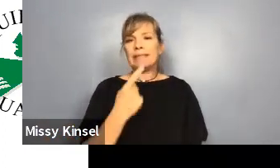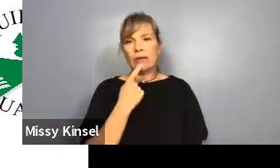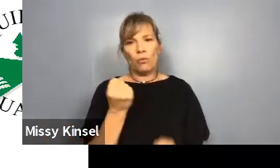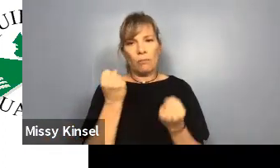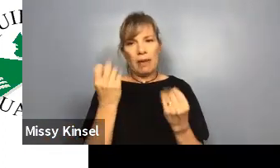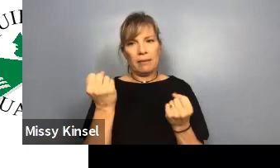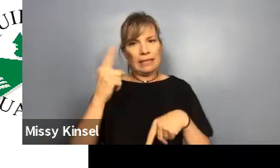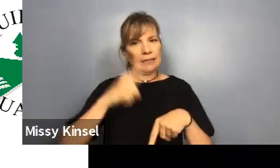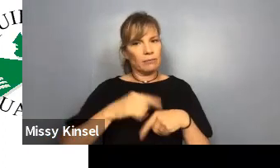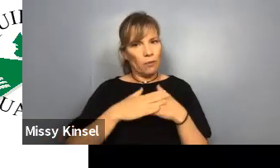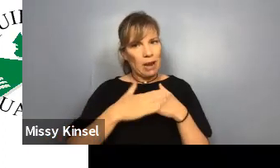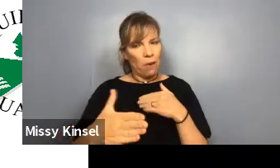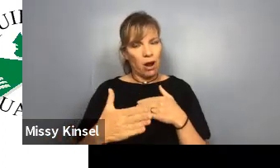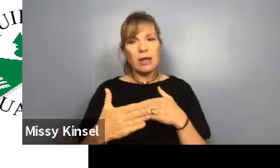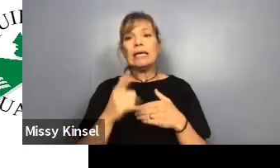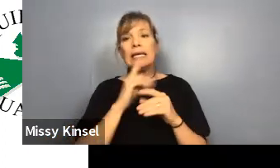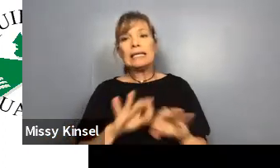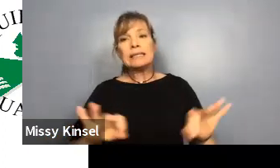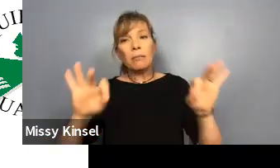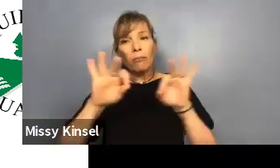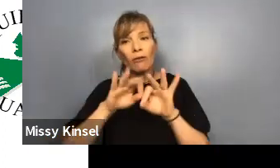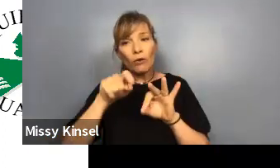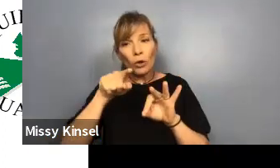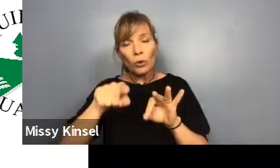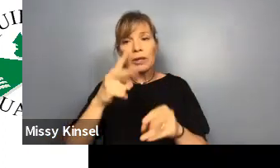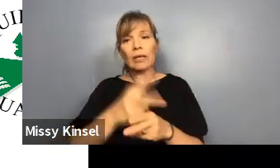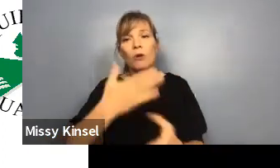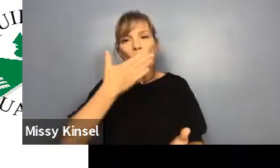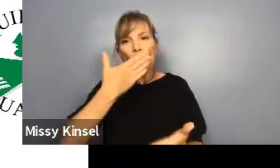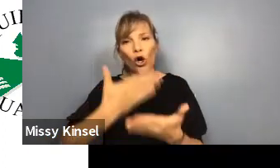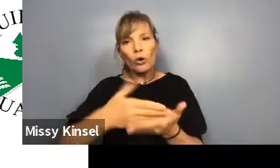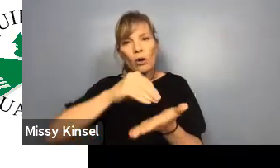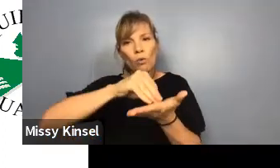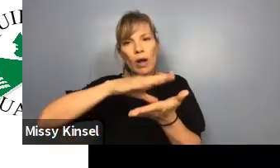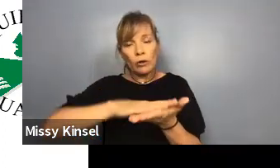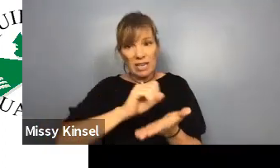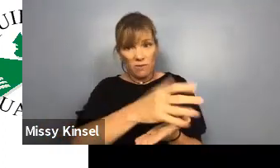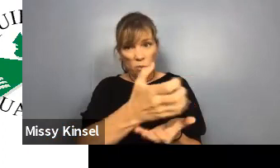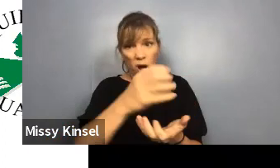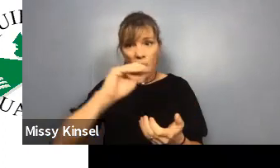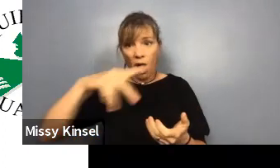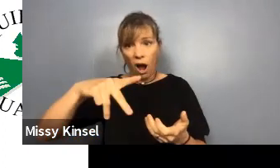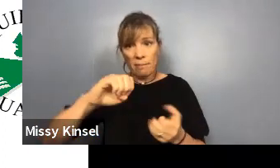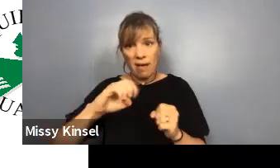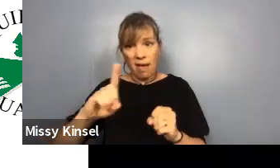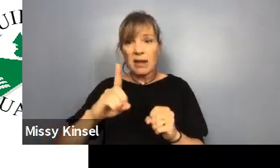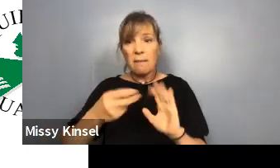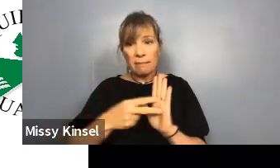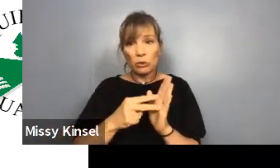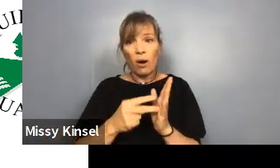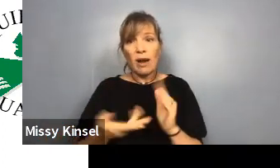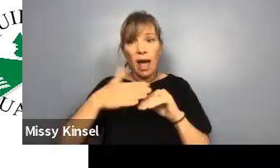now on, it's important to keep a good record if you wanna try to get Comp Ed, which is for extra services or